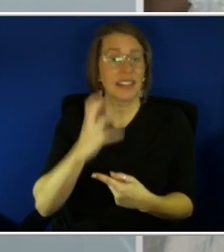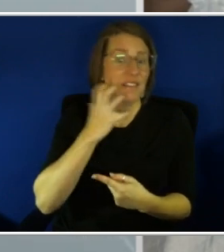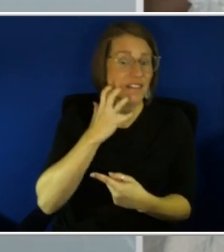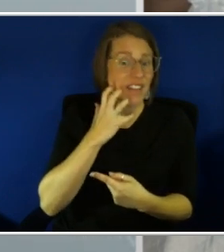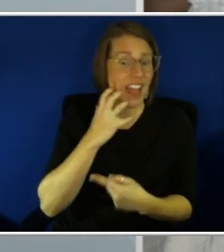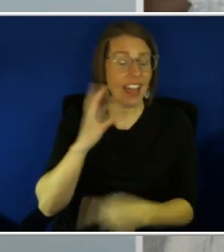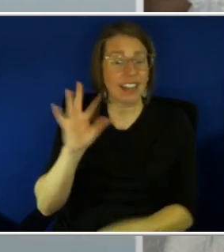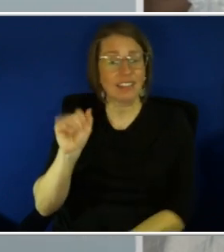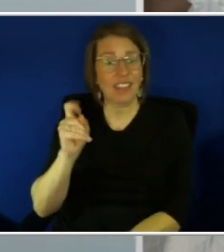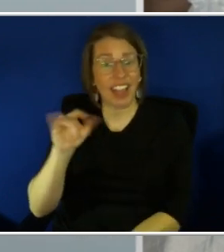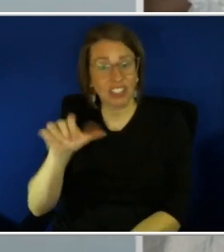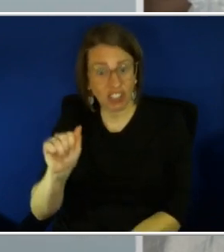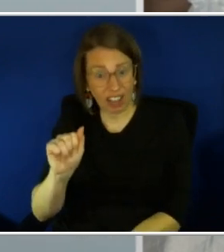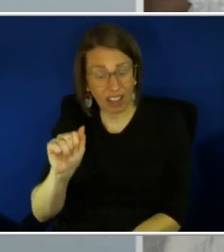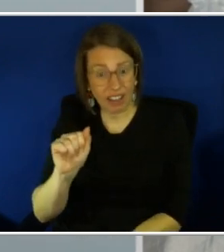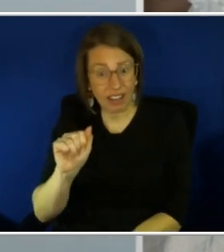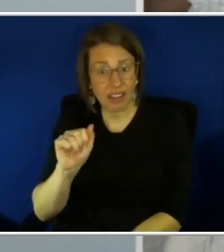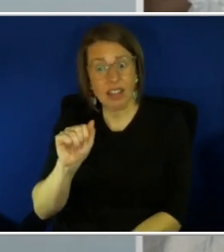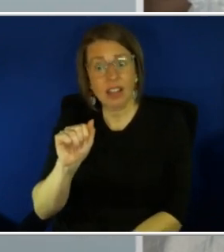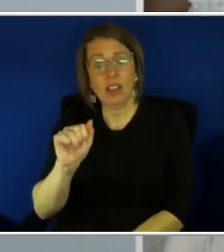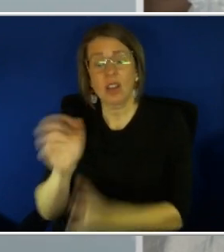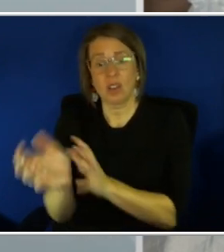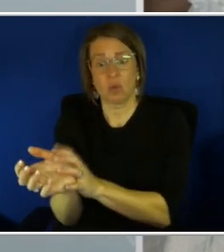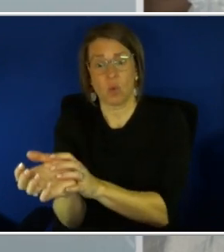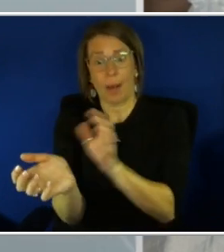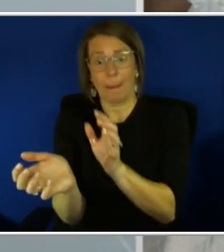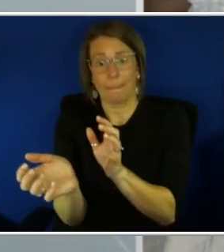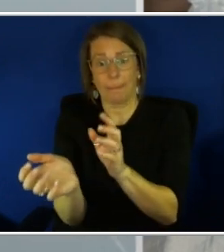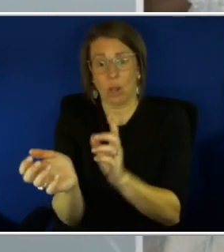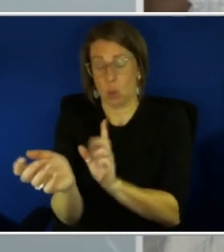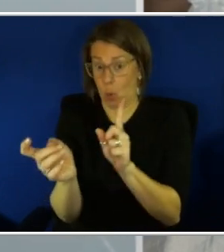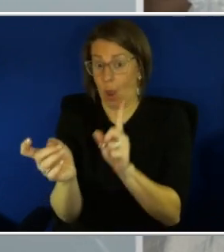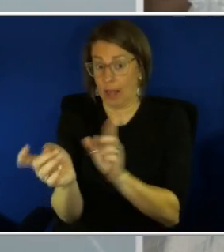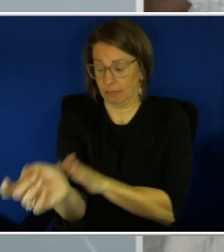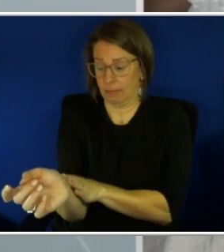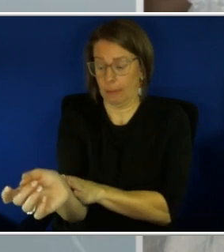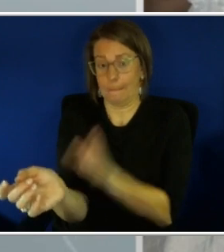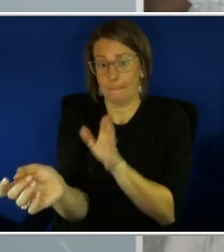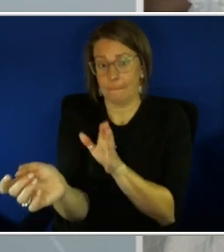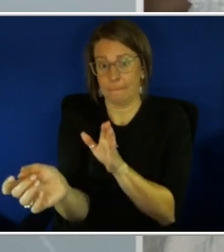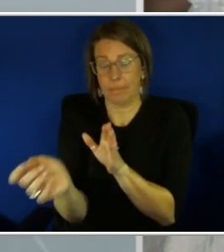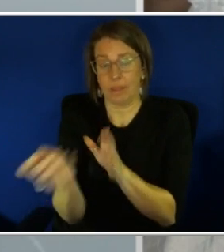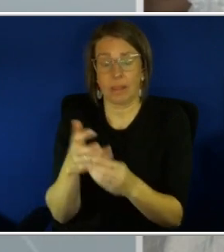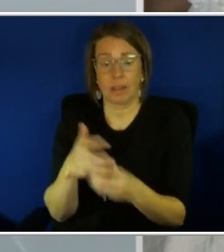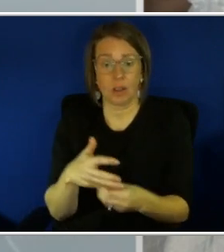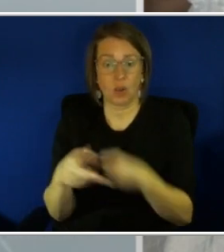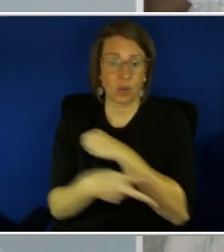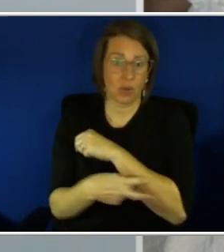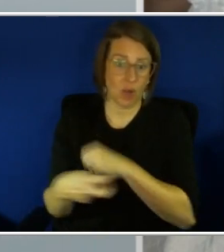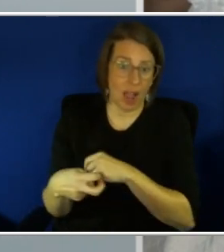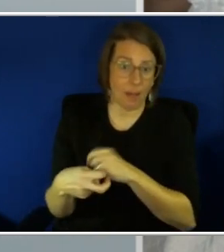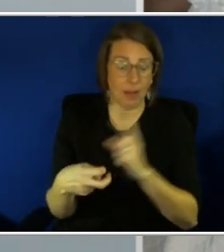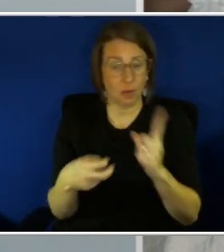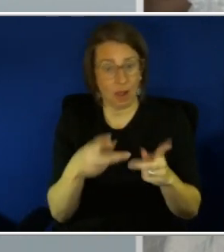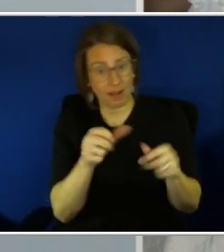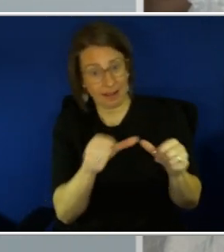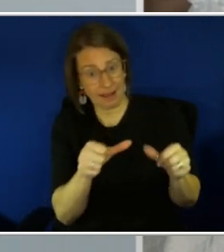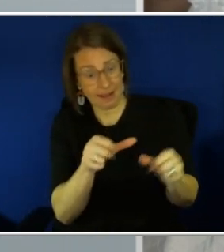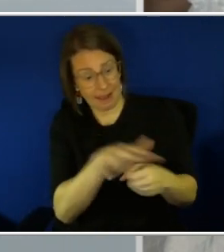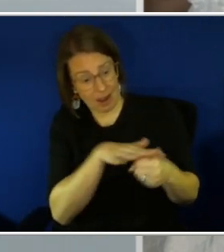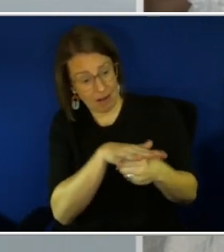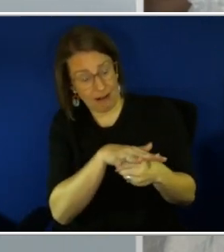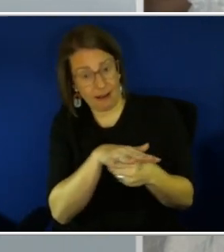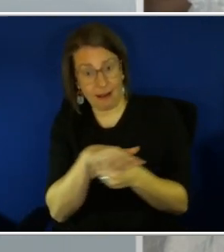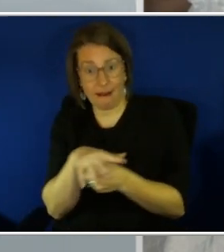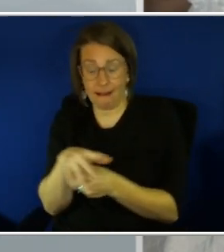large piece with the blood vessel and put on the ankle. And then it's like robbing Peter to pay Paul. You have to make sure Paul can afford it. We left